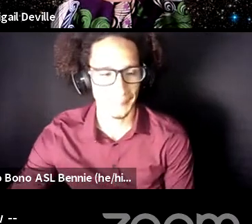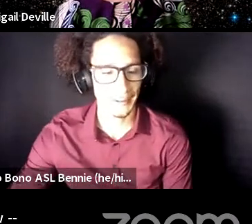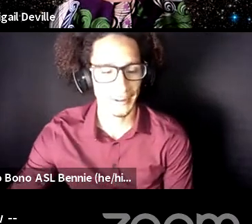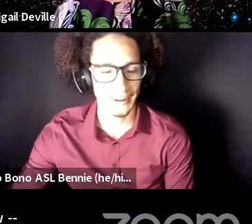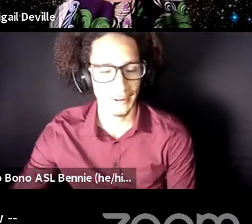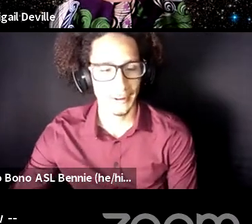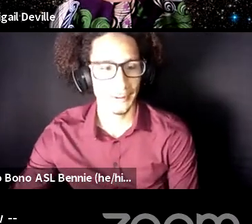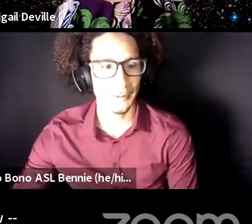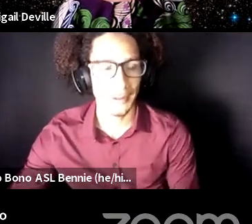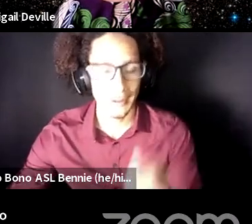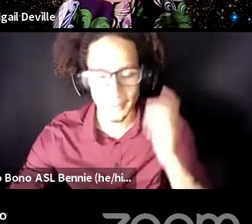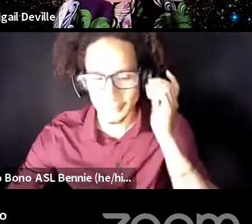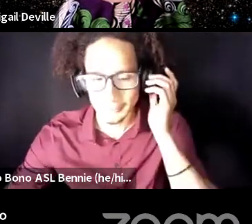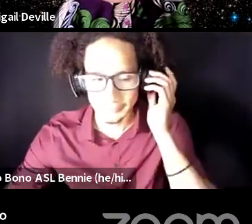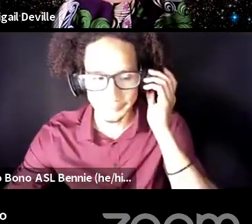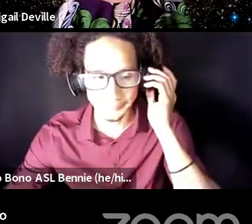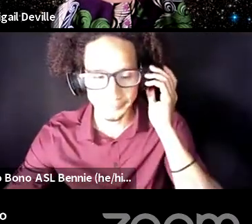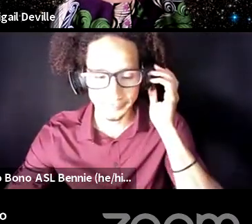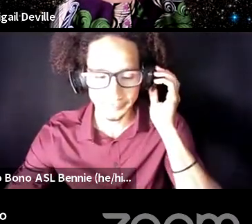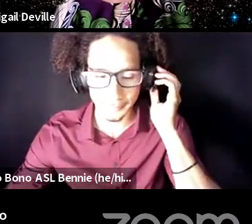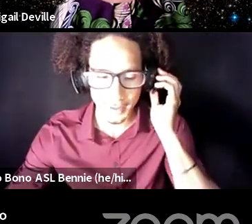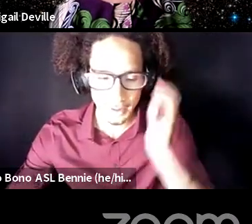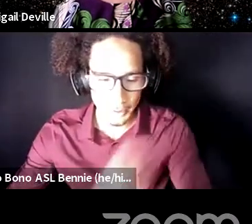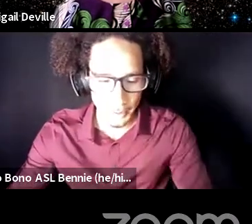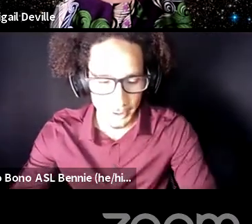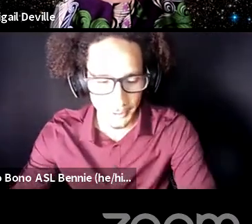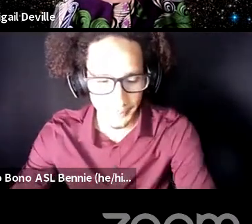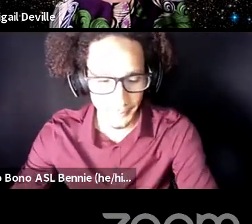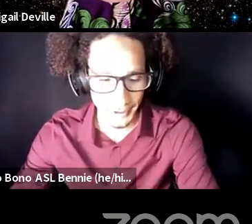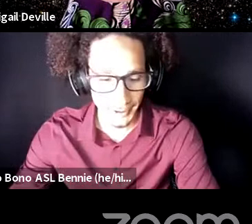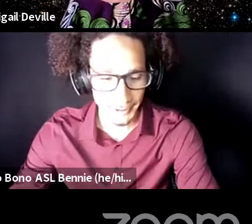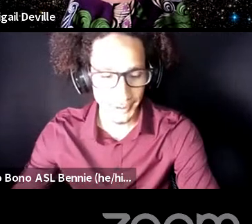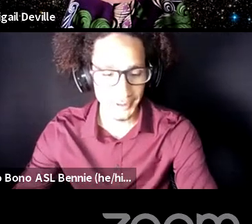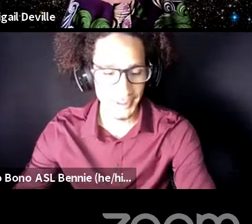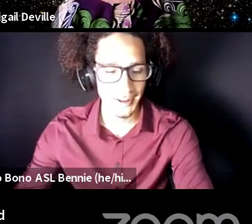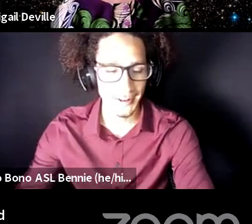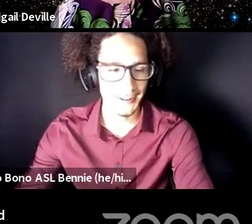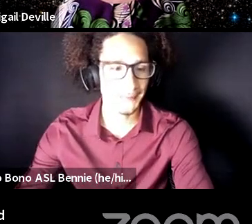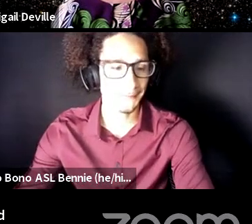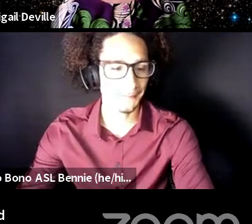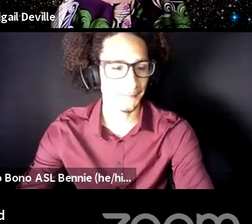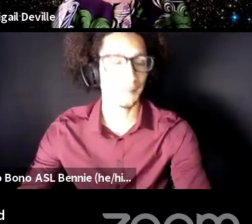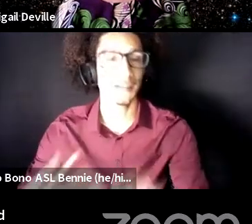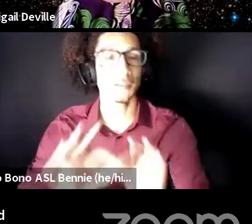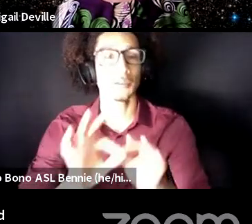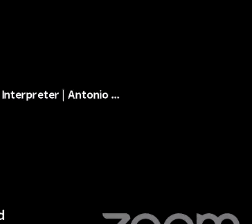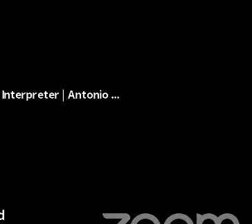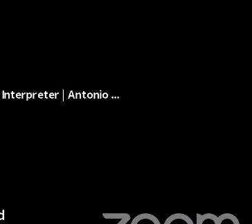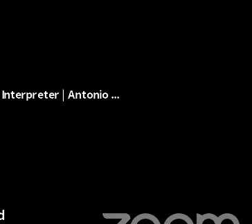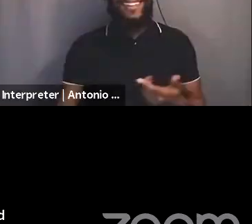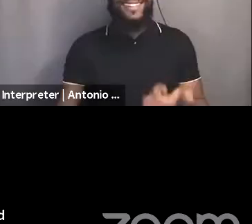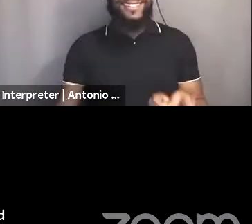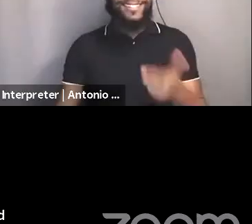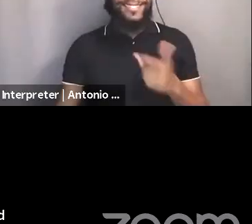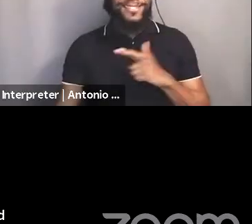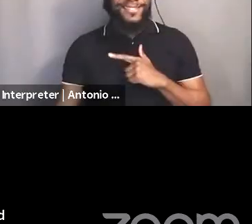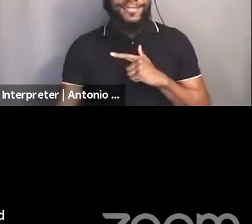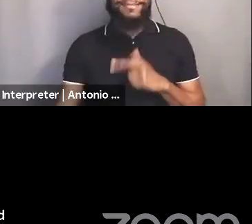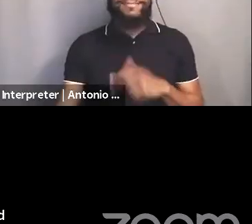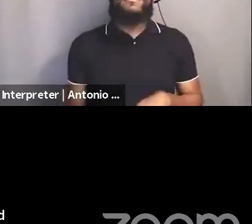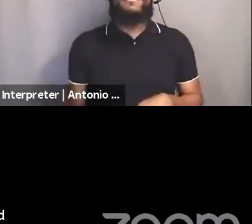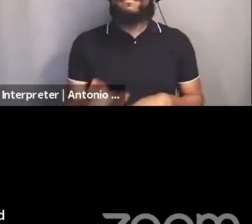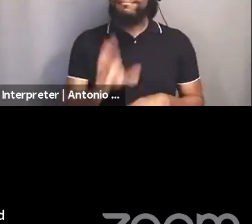It does, Zai, but you created a sculpture, right? This installation, as well as an